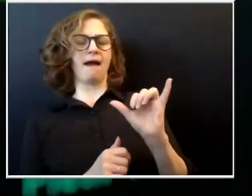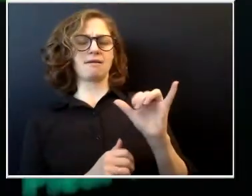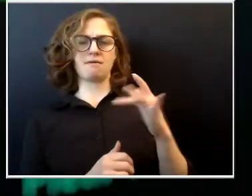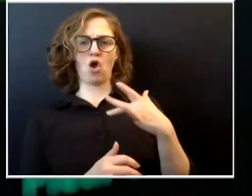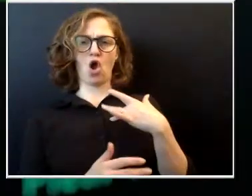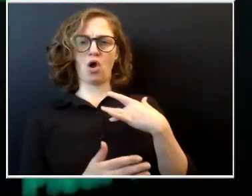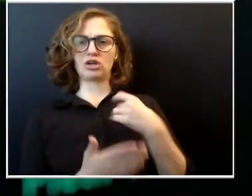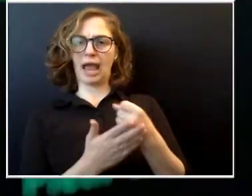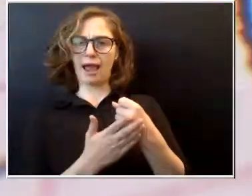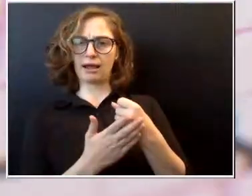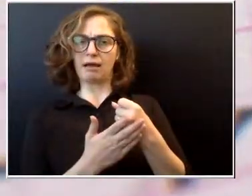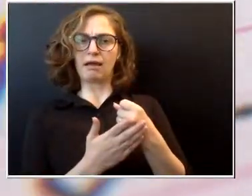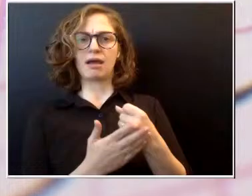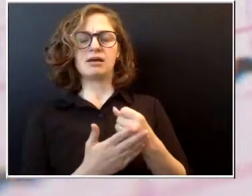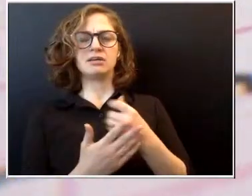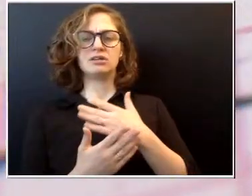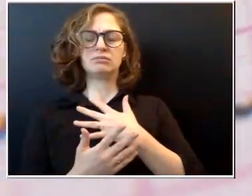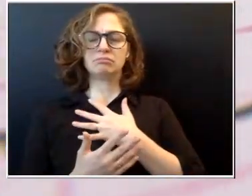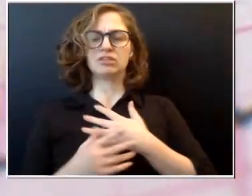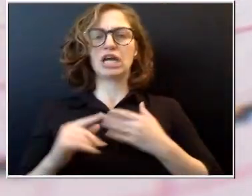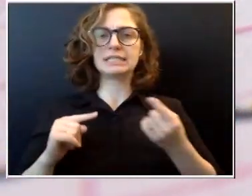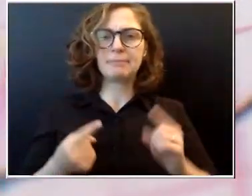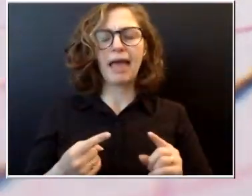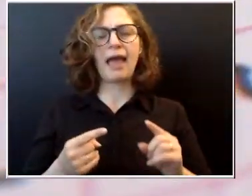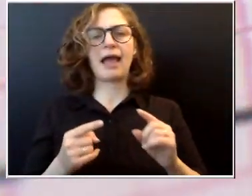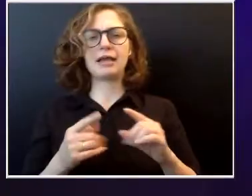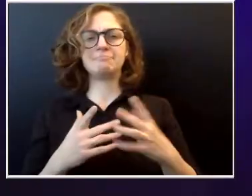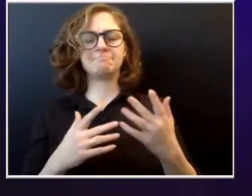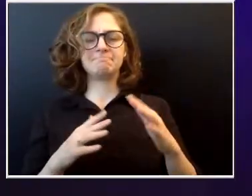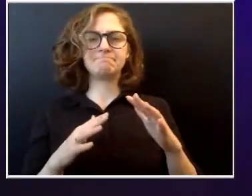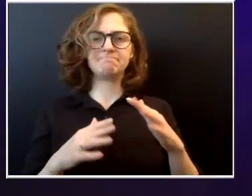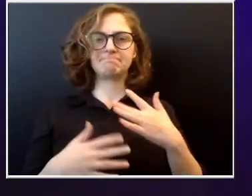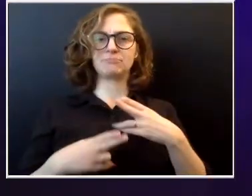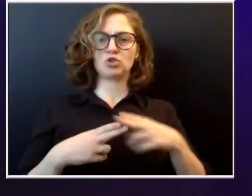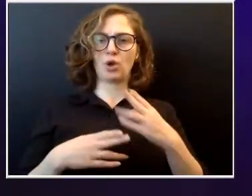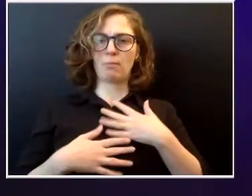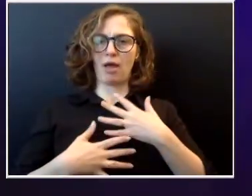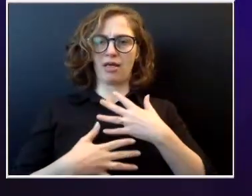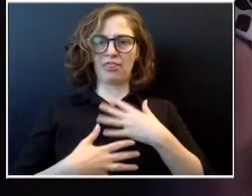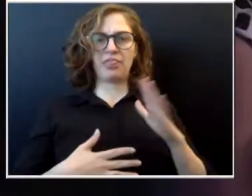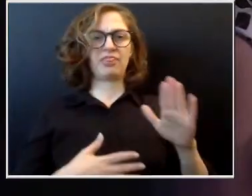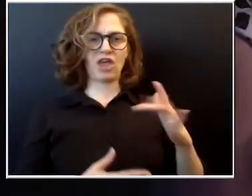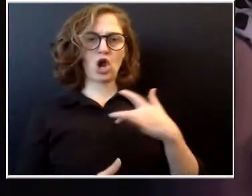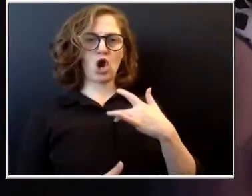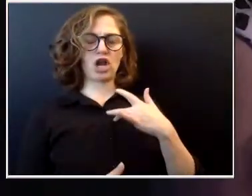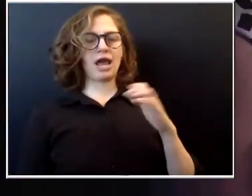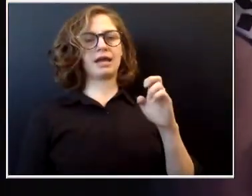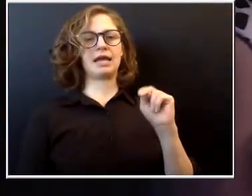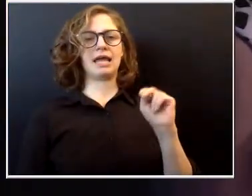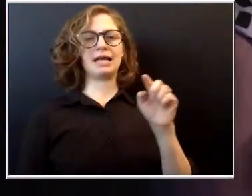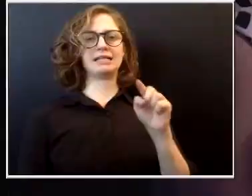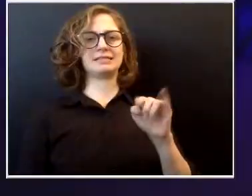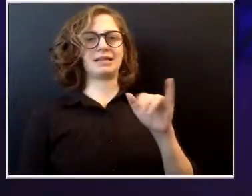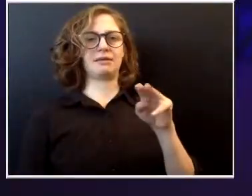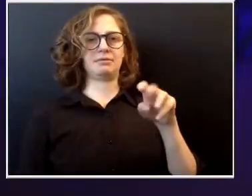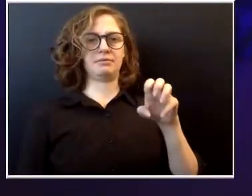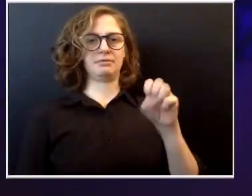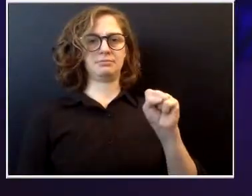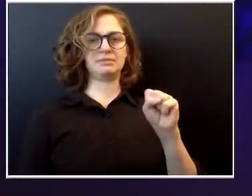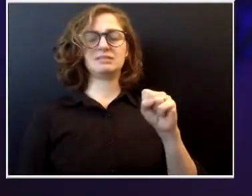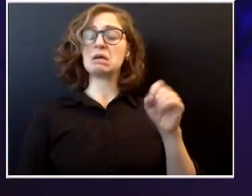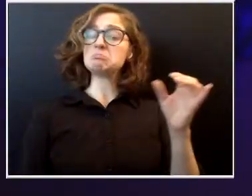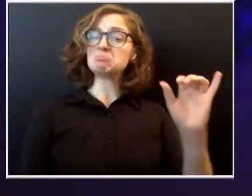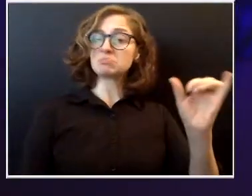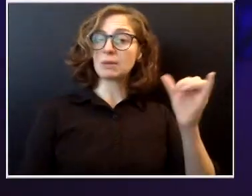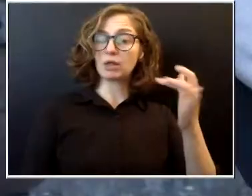that we find on these patients, their EKGs and their cardiac enzymes, are very similar to heart attack patients. Most of the time, Dr. Love, and yes, that